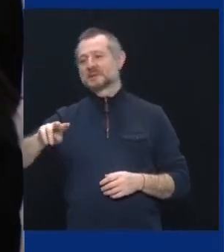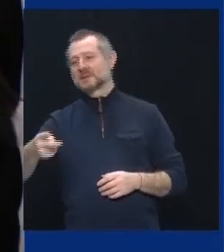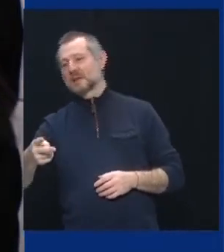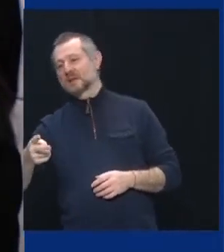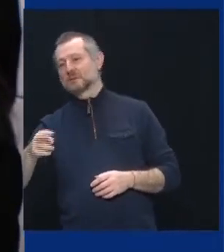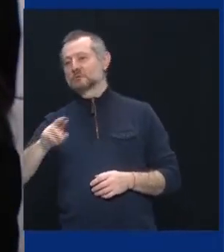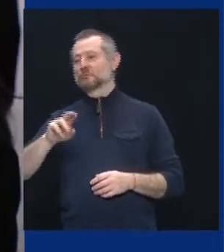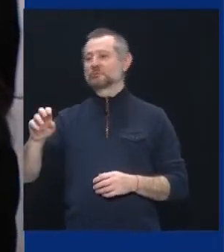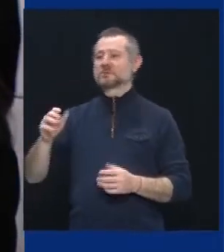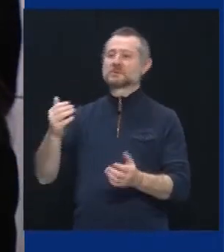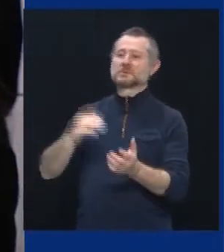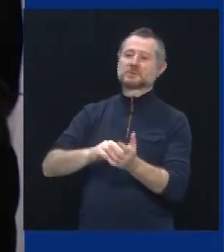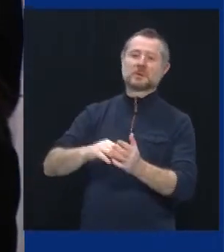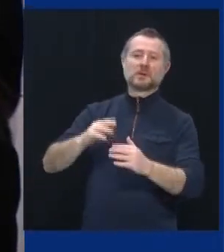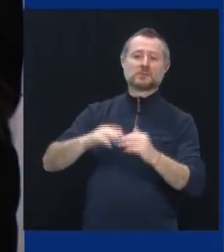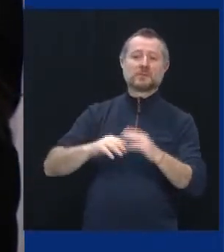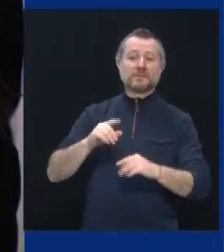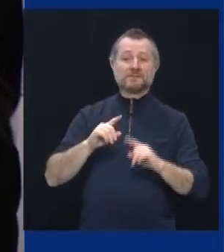Mm-hmm.